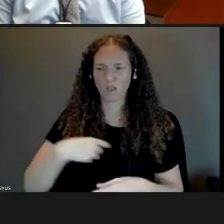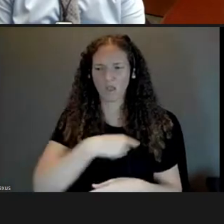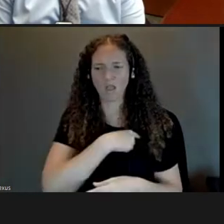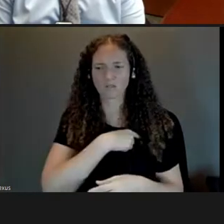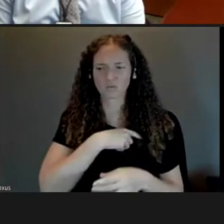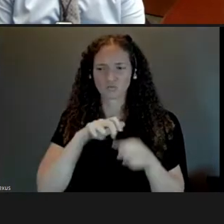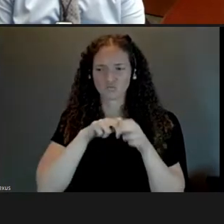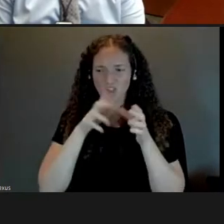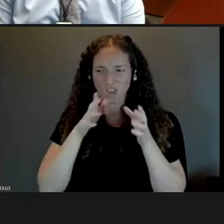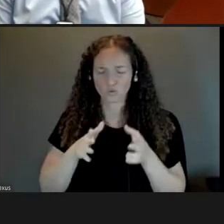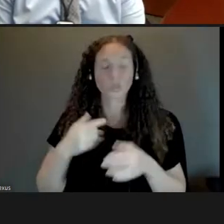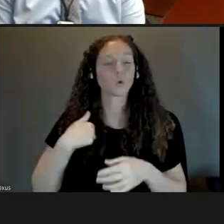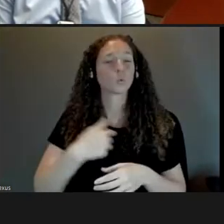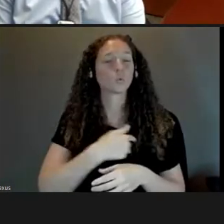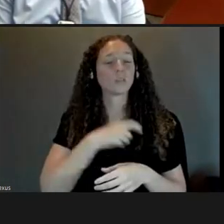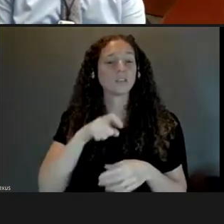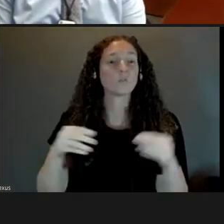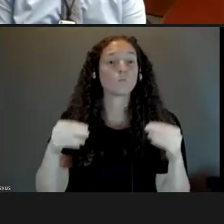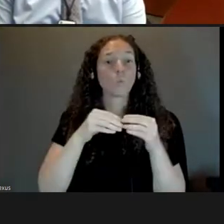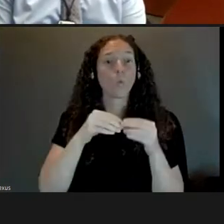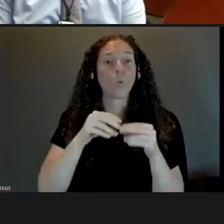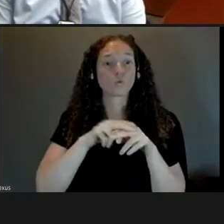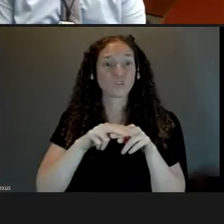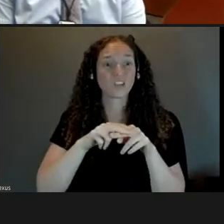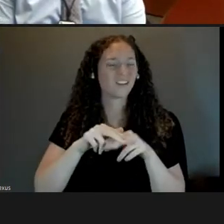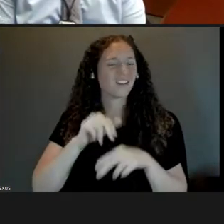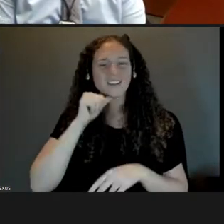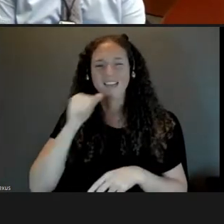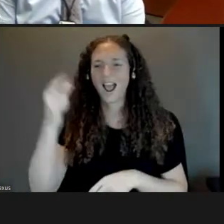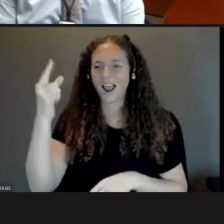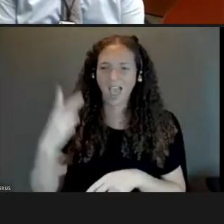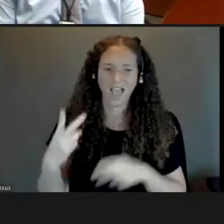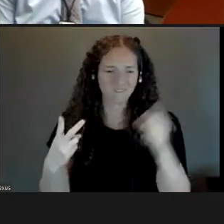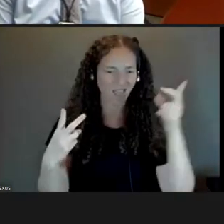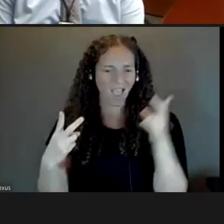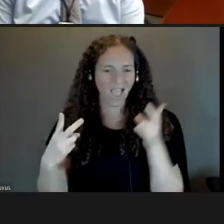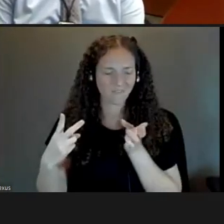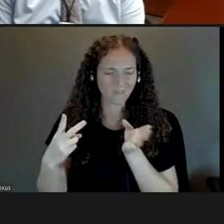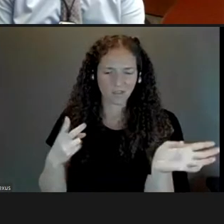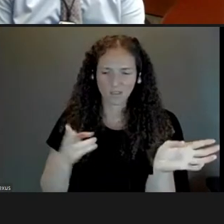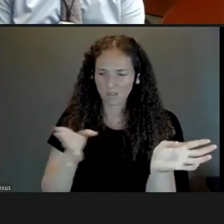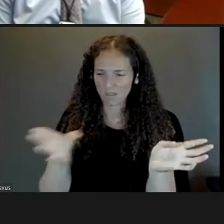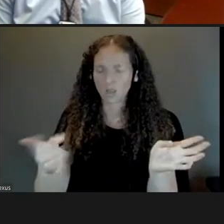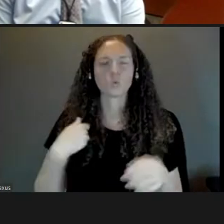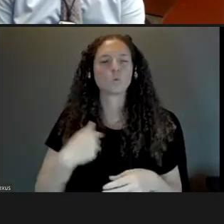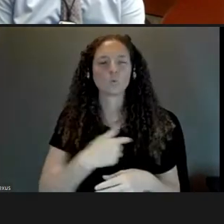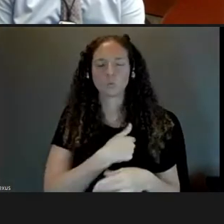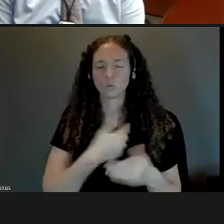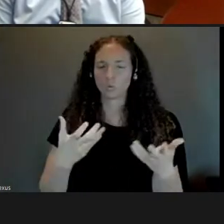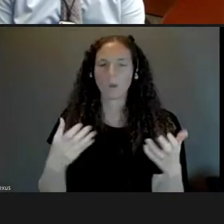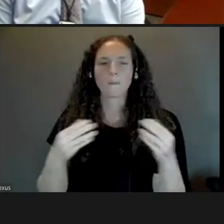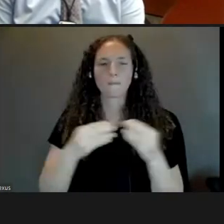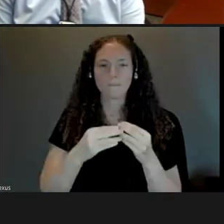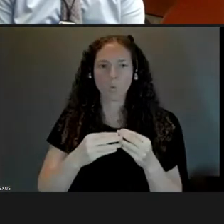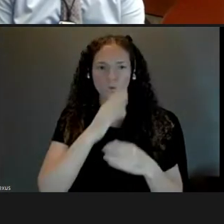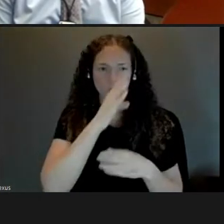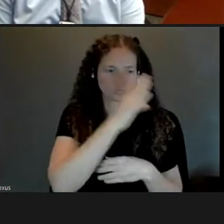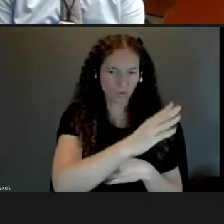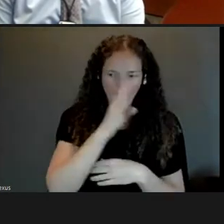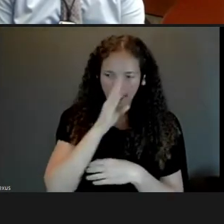trains, not splitting the trains between half between Penn Station, half between Grand Central. We need more direct trains to each location.